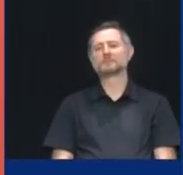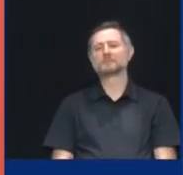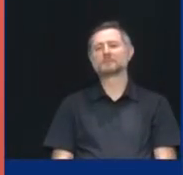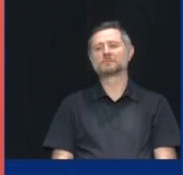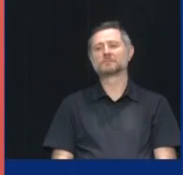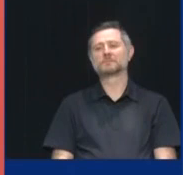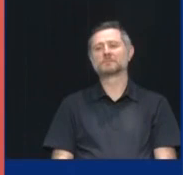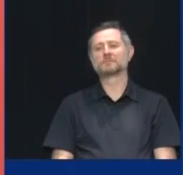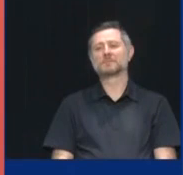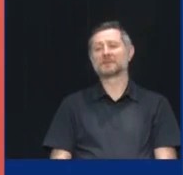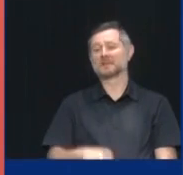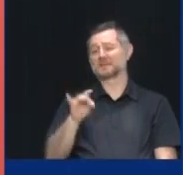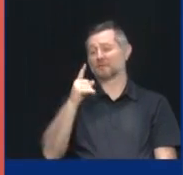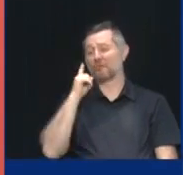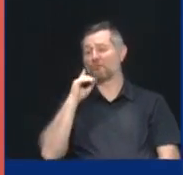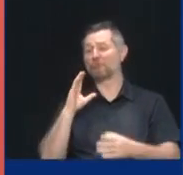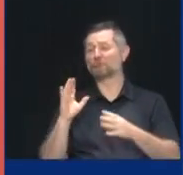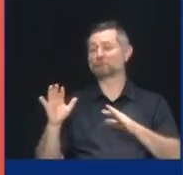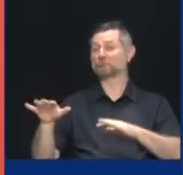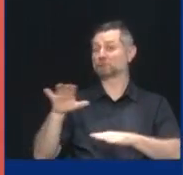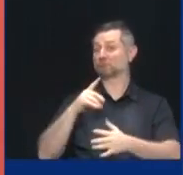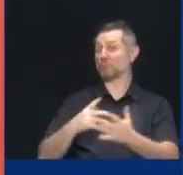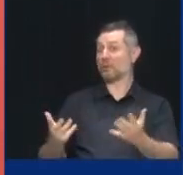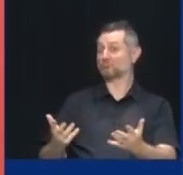Did you hear what Kristen said about me?